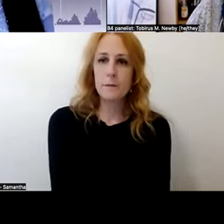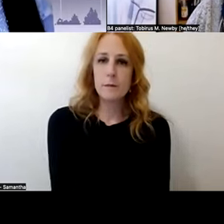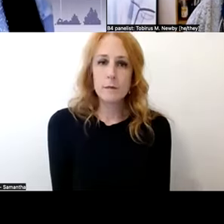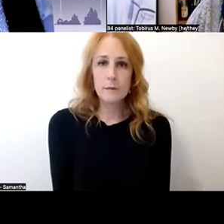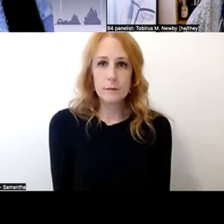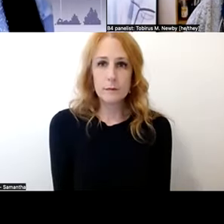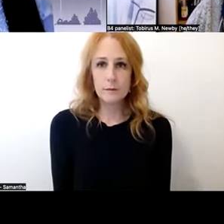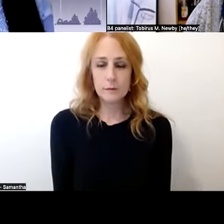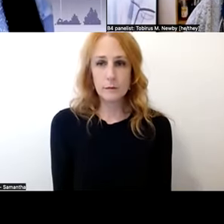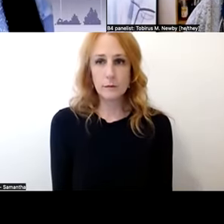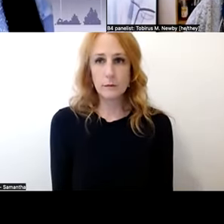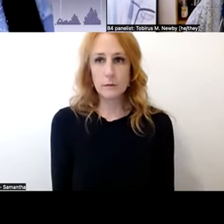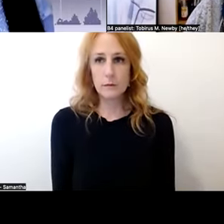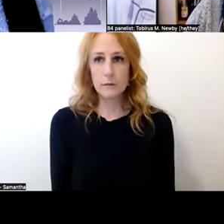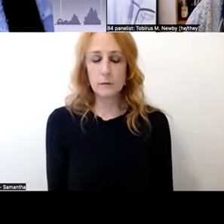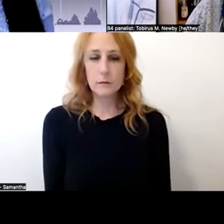I also think